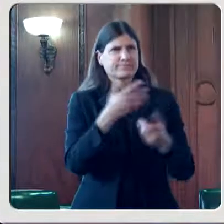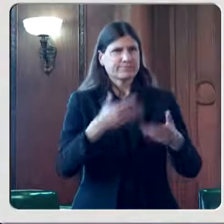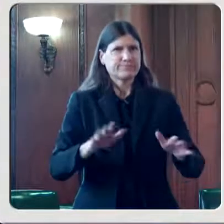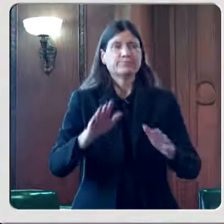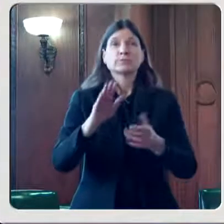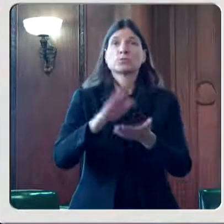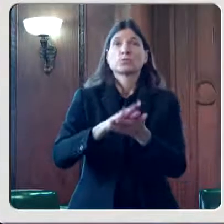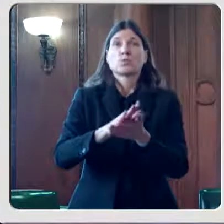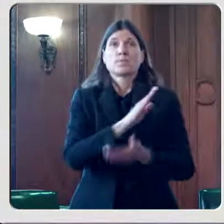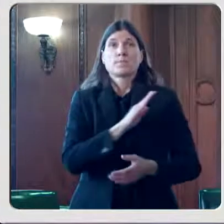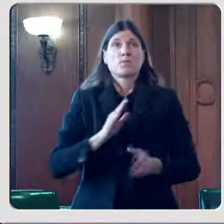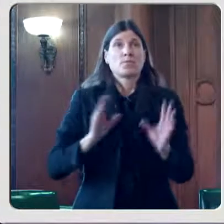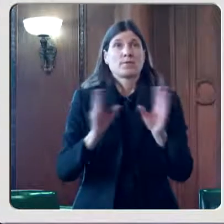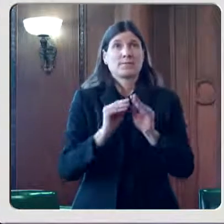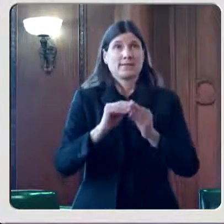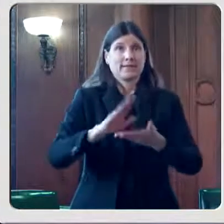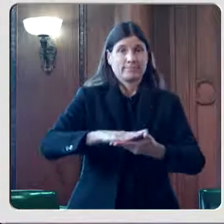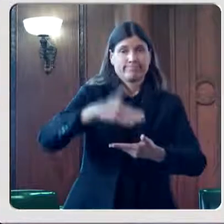updates there.